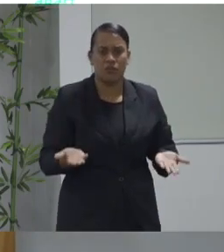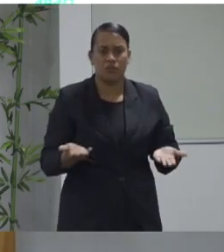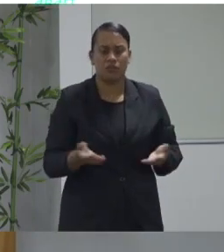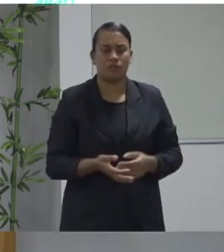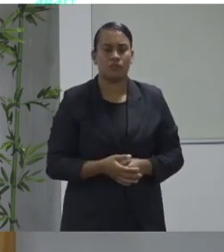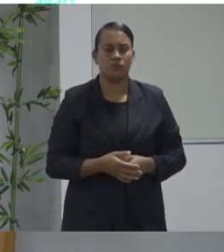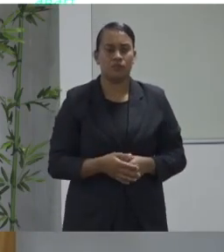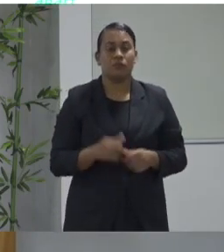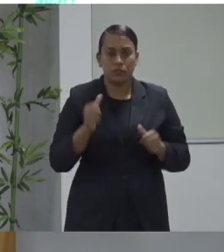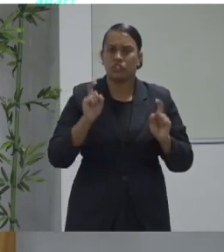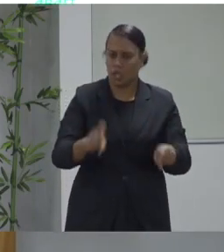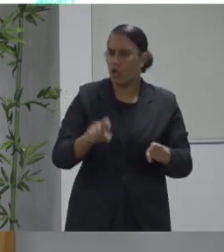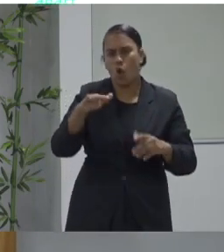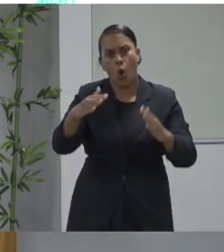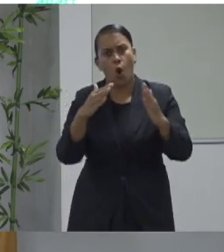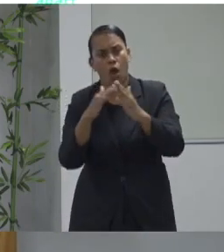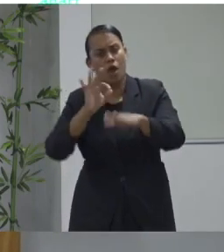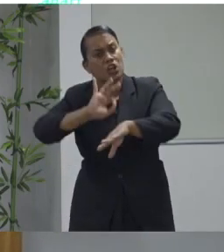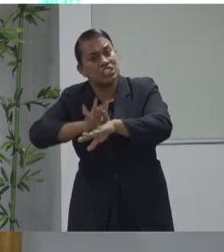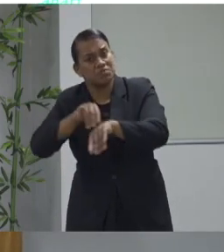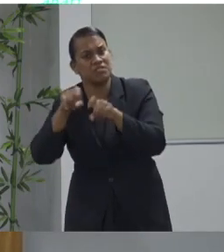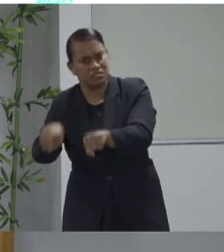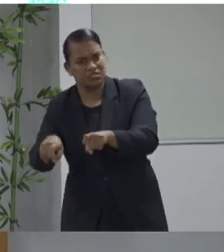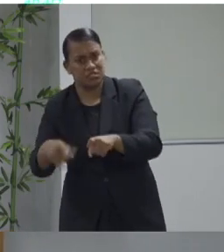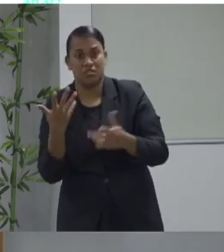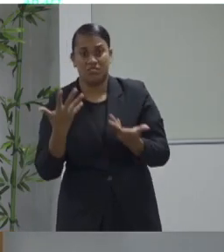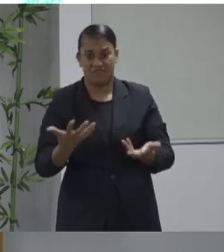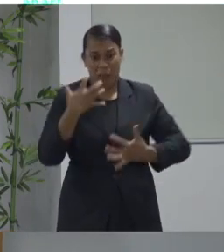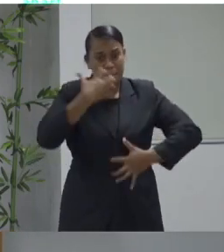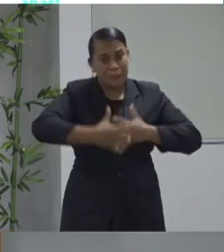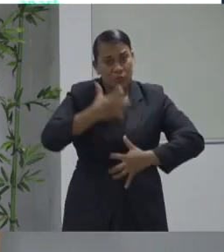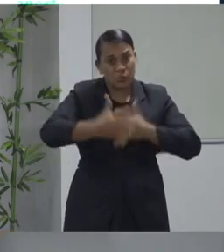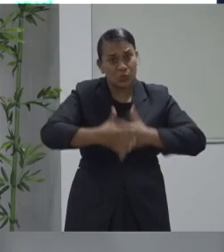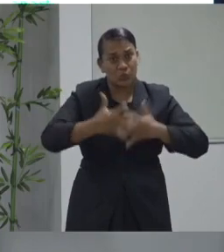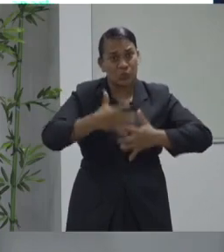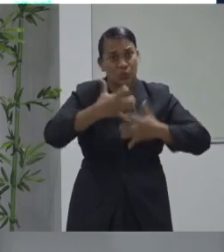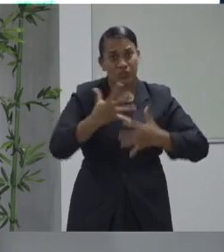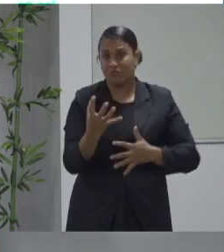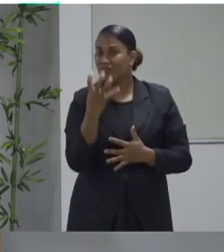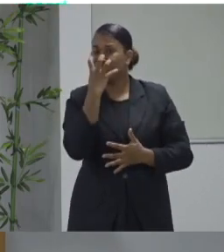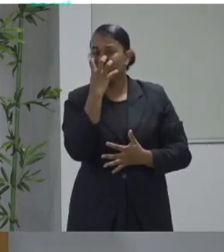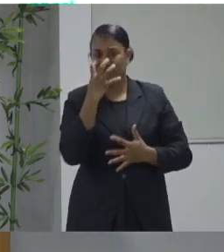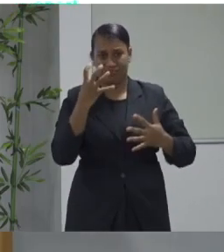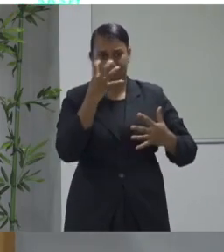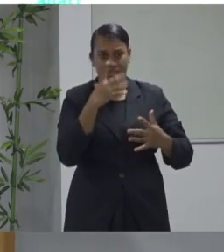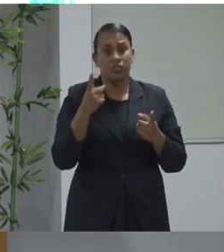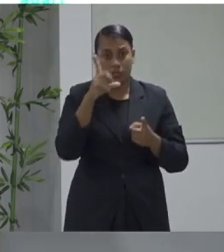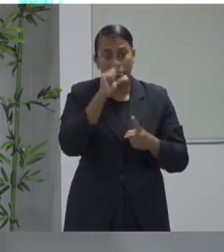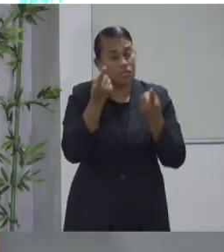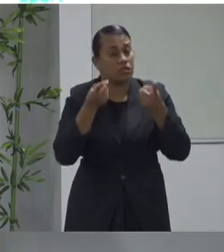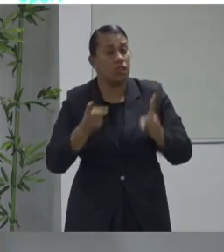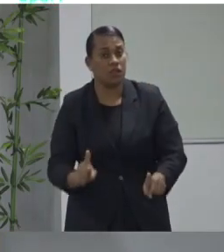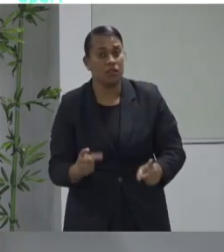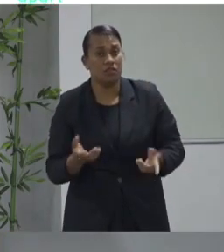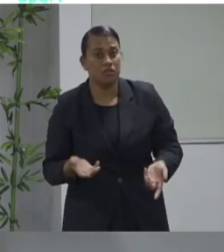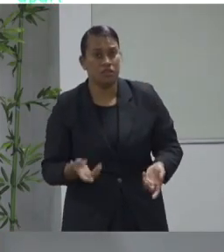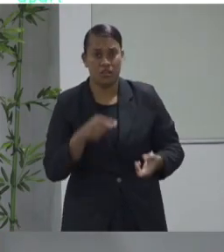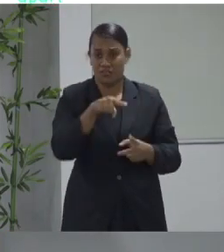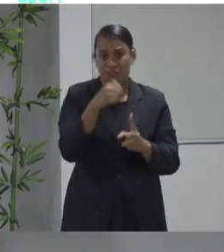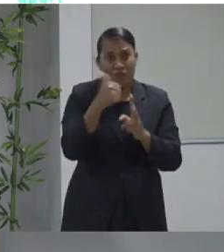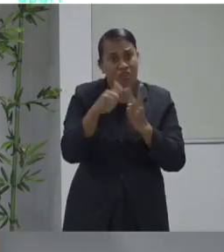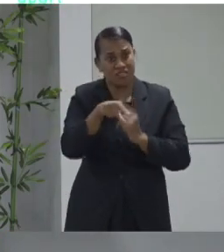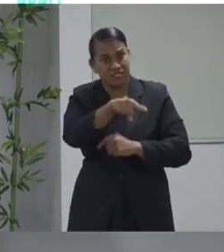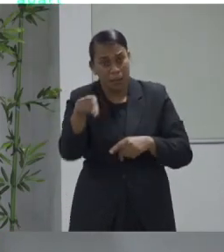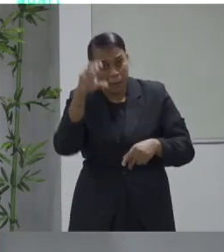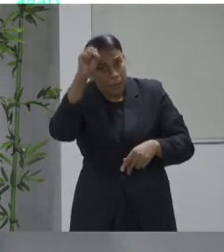hospitalization, most likely to need a ventilator to be able to breathe, and also most likely to die. You must also remember that they